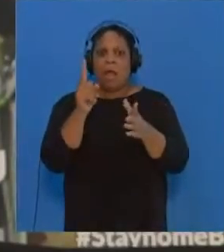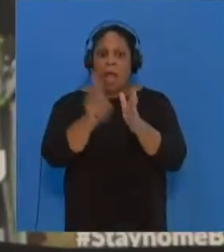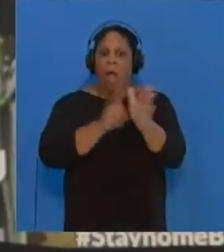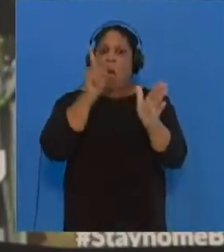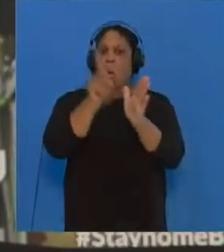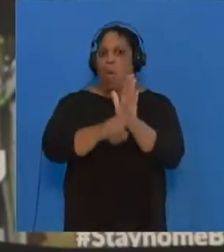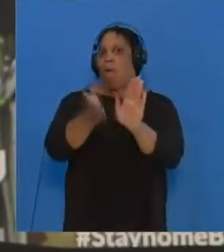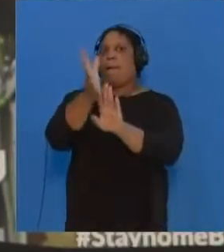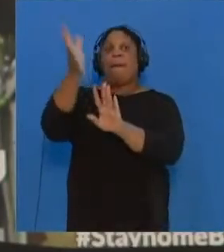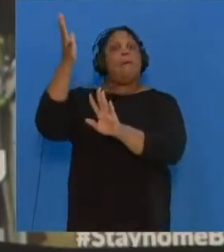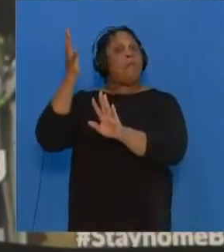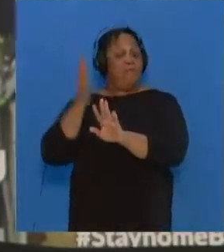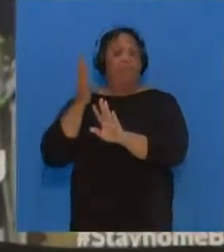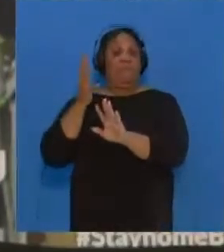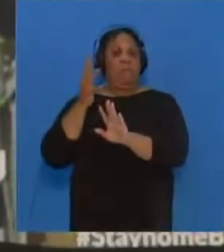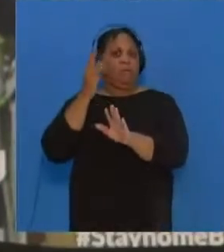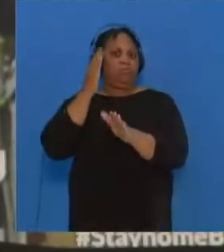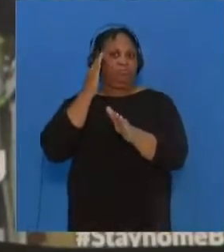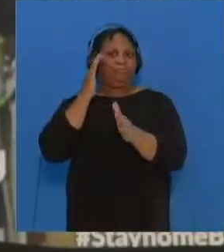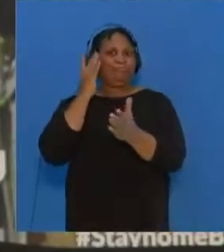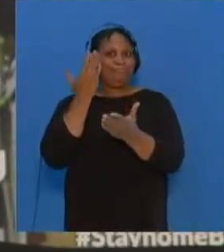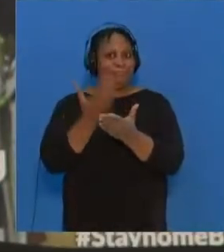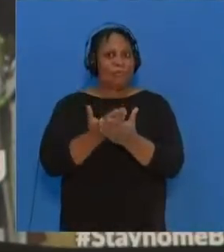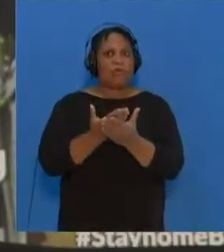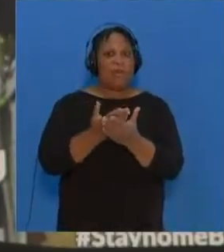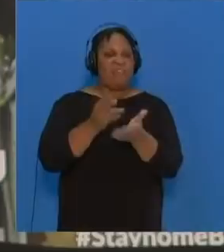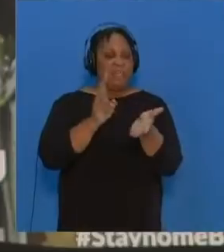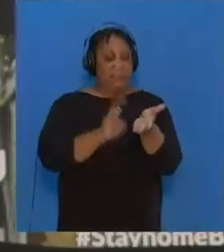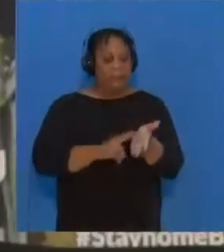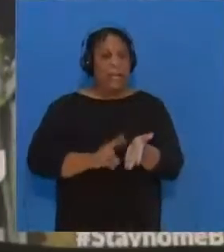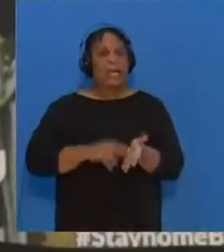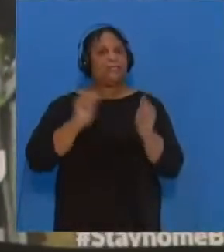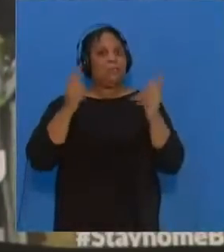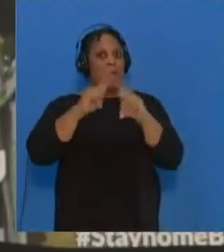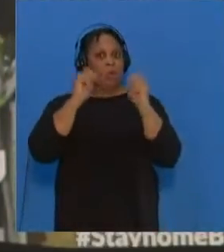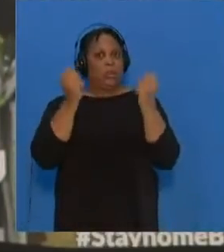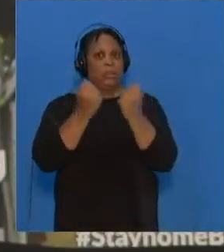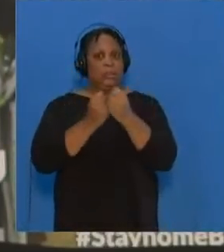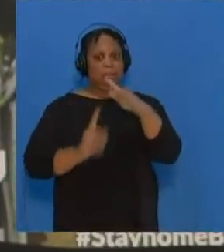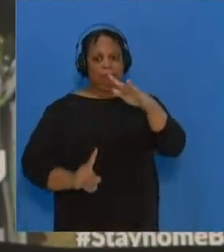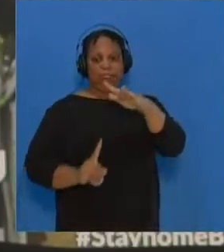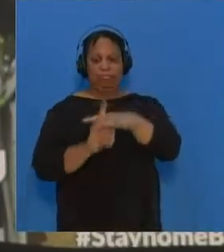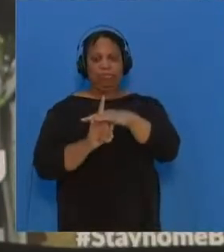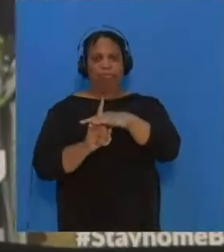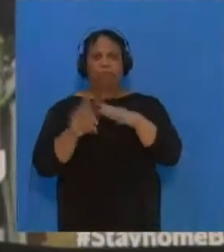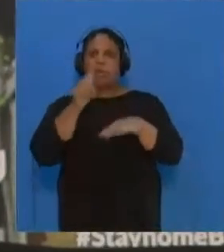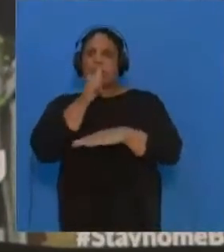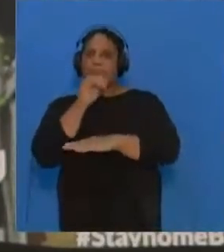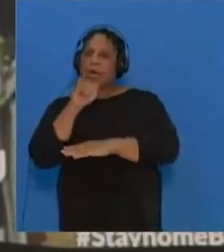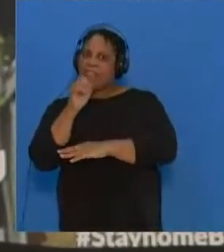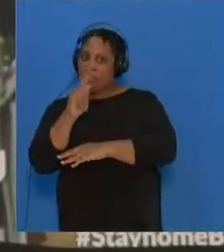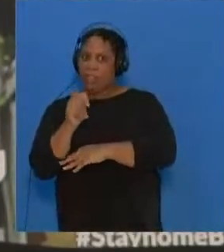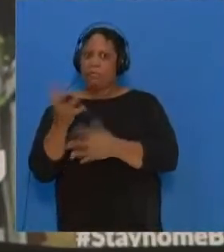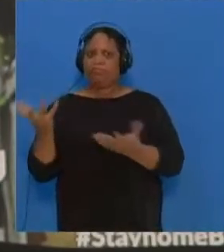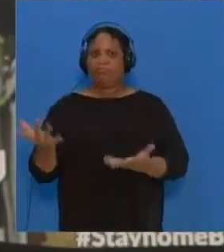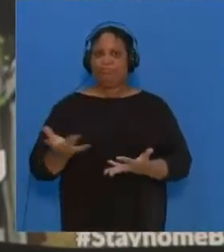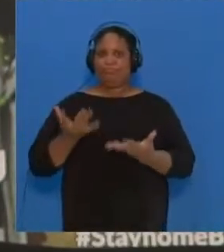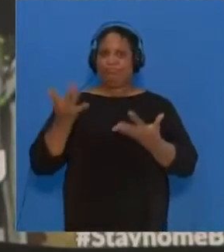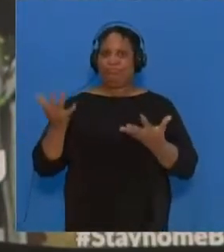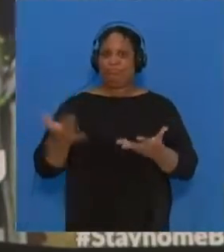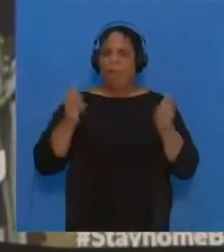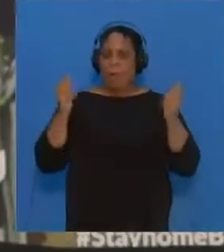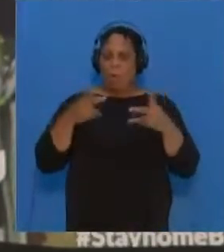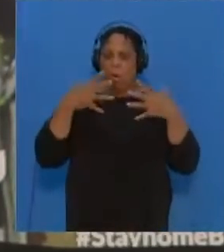advance. And so we know when the plane's coming and it's signed off, and our teams are at the private jet facility waiting to administer all of the